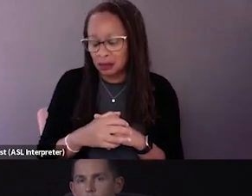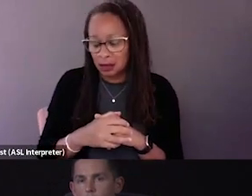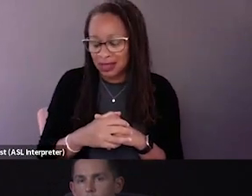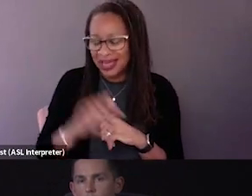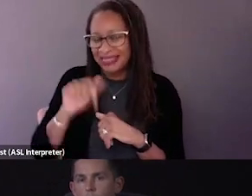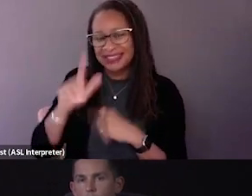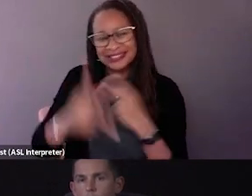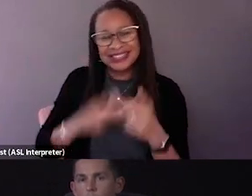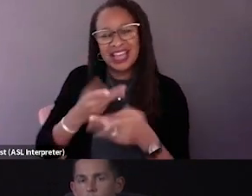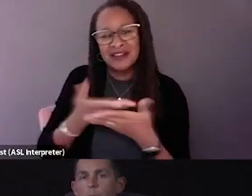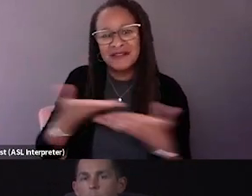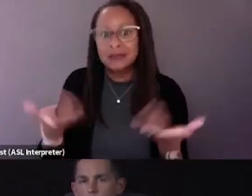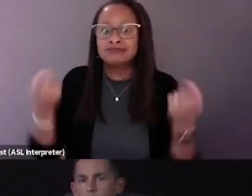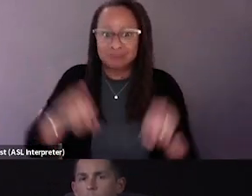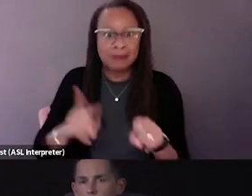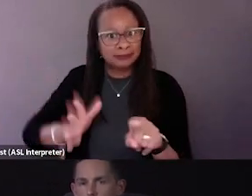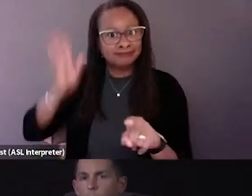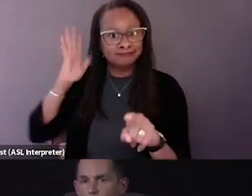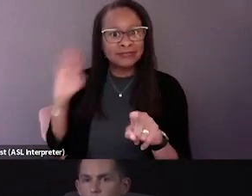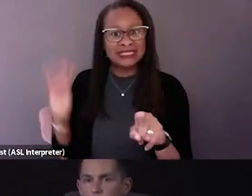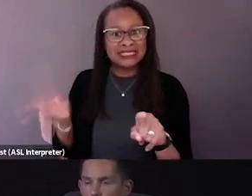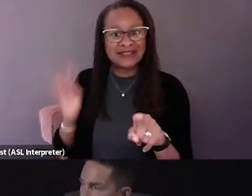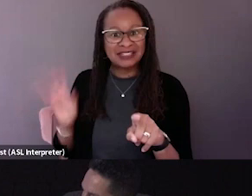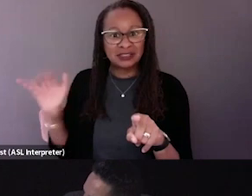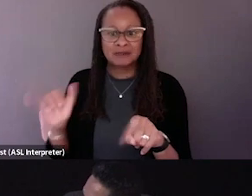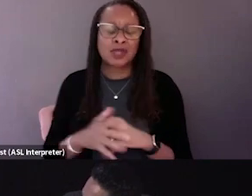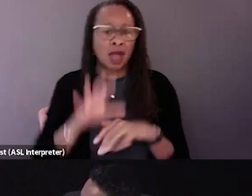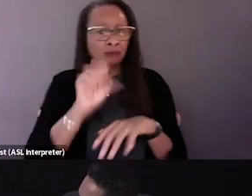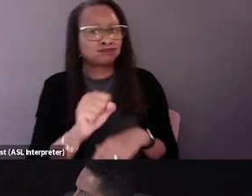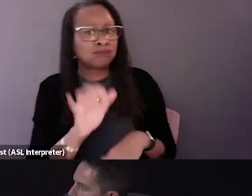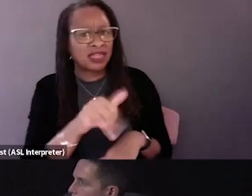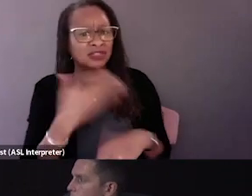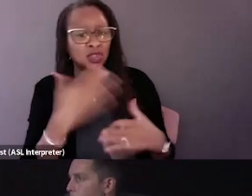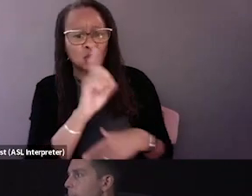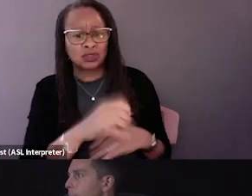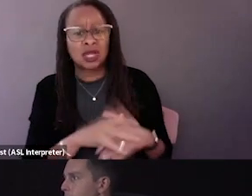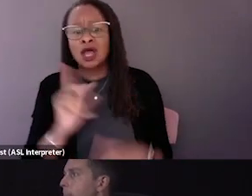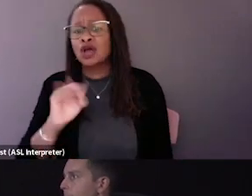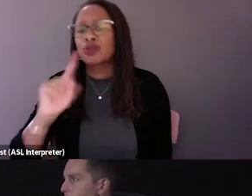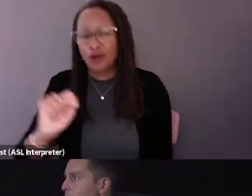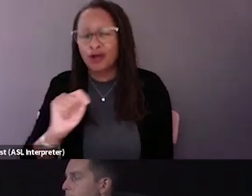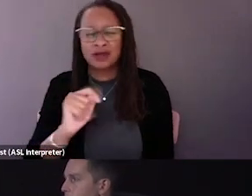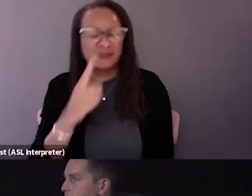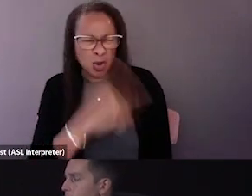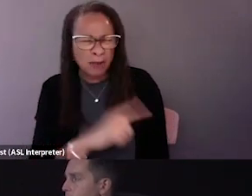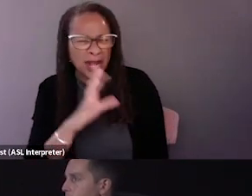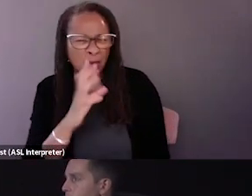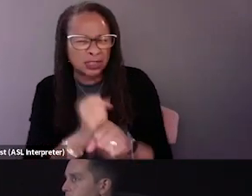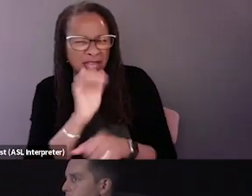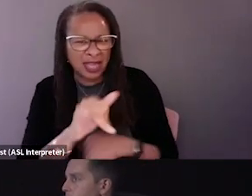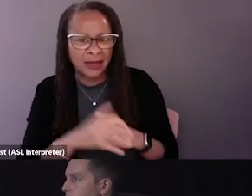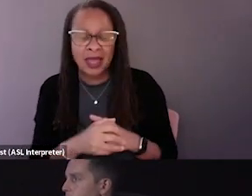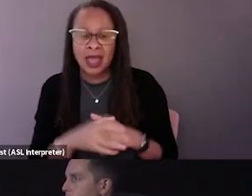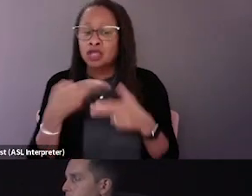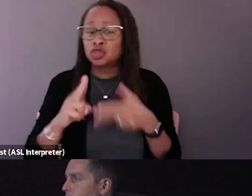this kind of thing was around. Yeah. Sort So- of. That's a good question. Who wants to take If you don't mind, I'd like to take that one. So just a